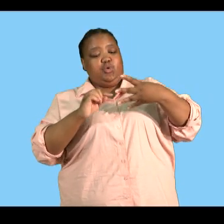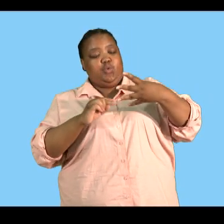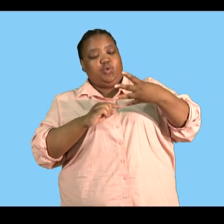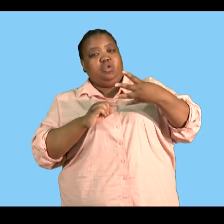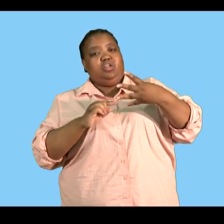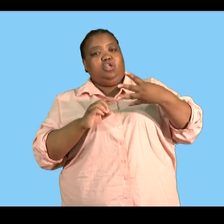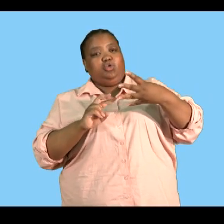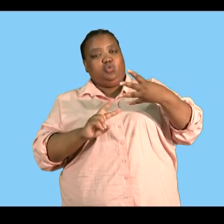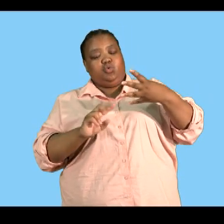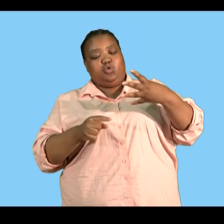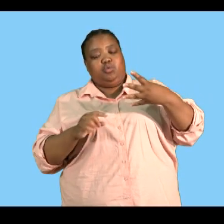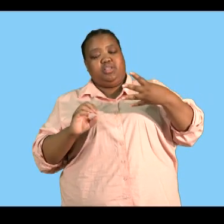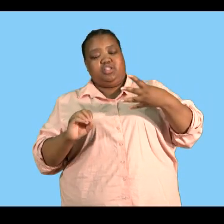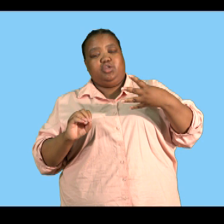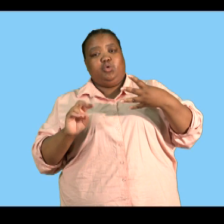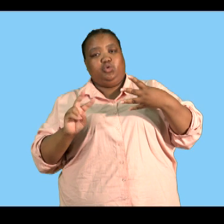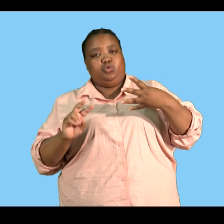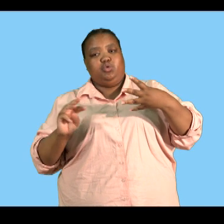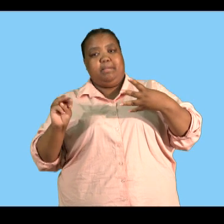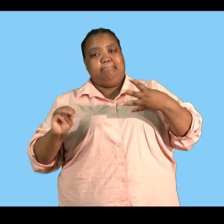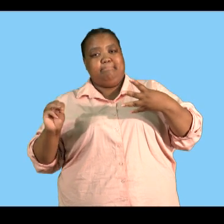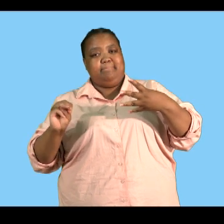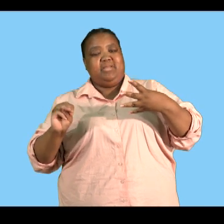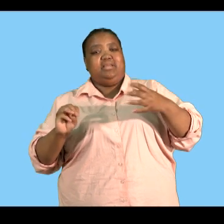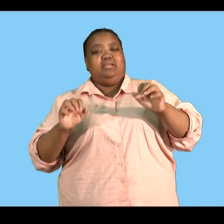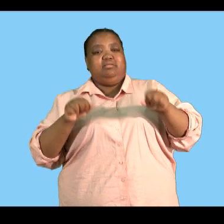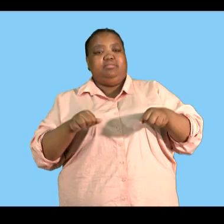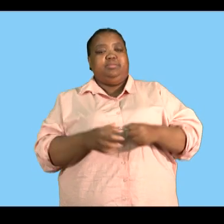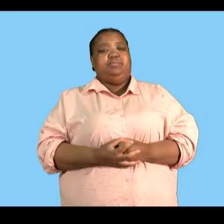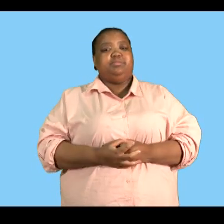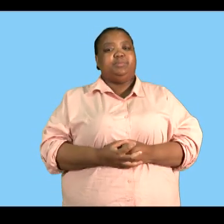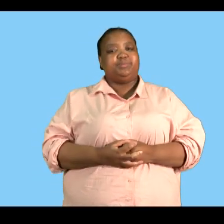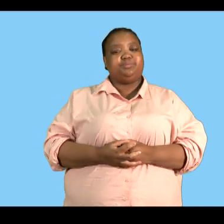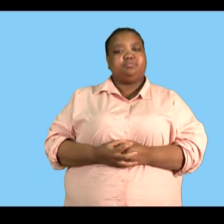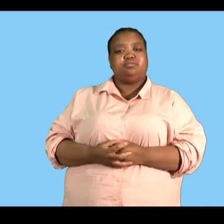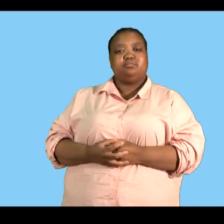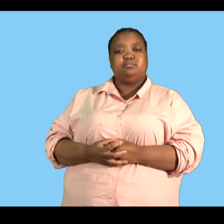meters to 2,02 meters. So the difference here, it could be